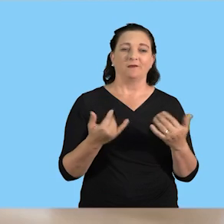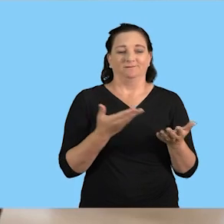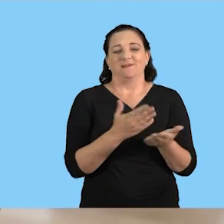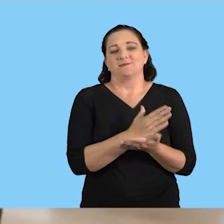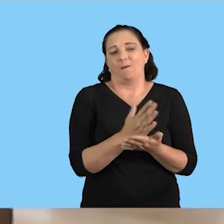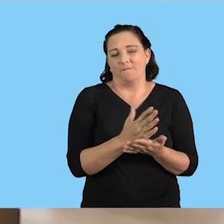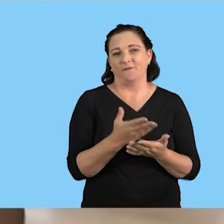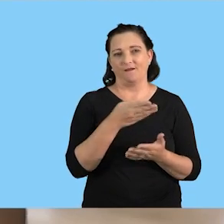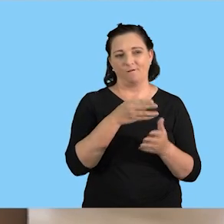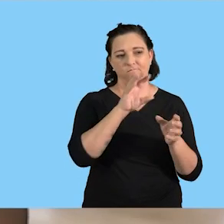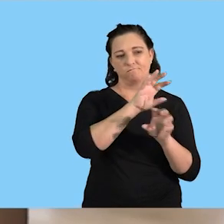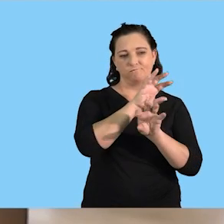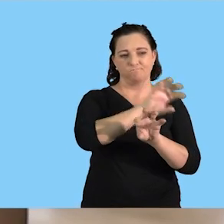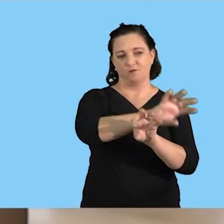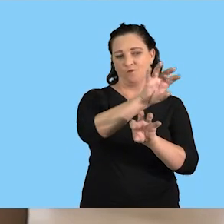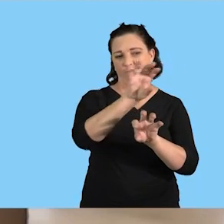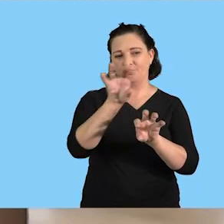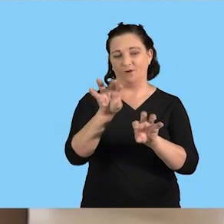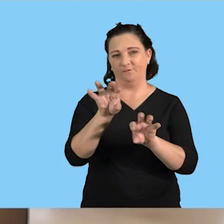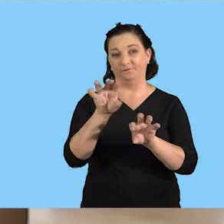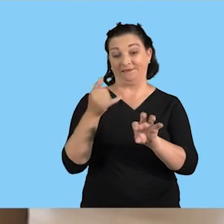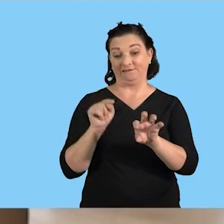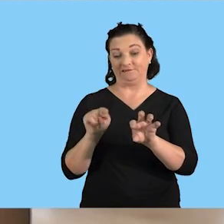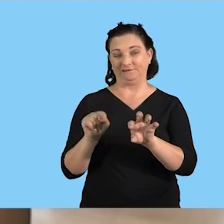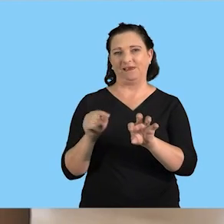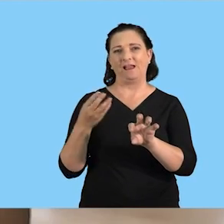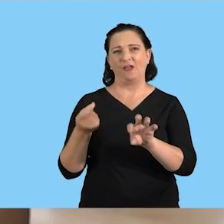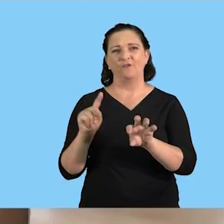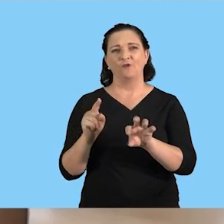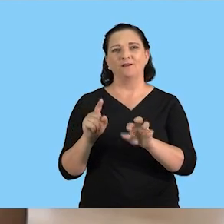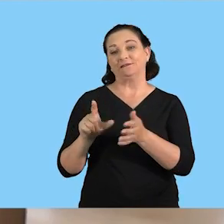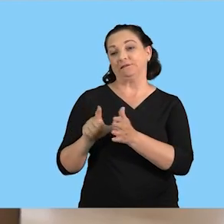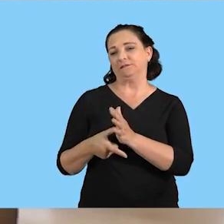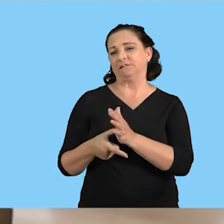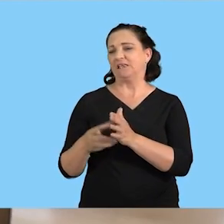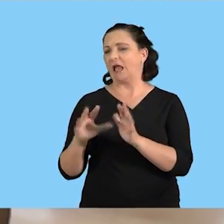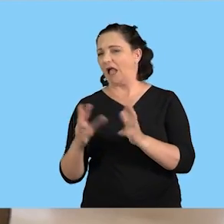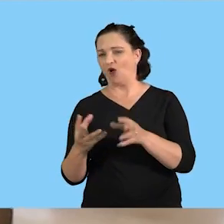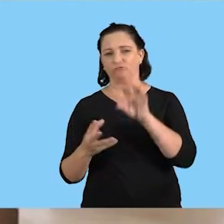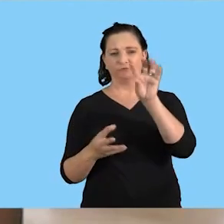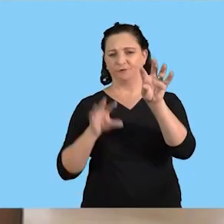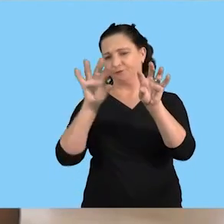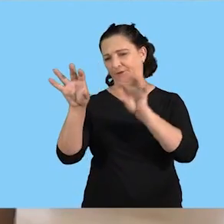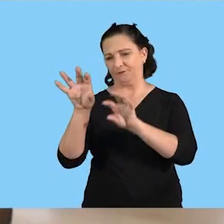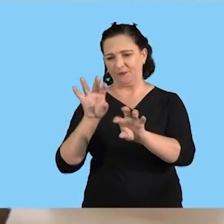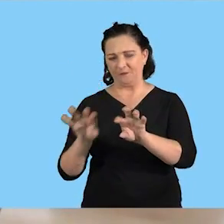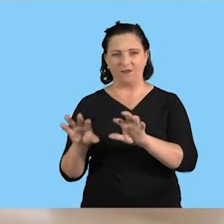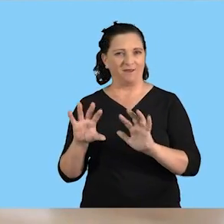others, many more visual aids purposes. So now we're going to speak about the design and the layout of a